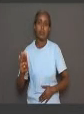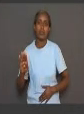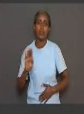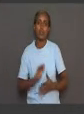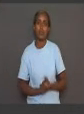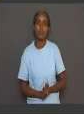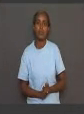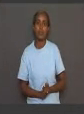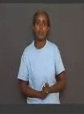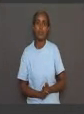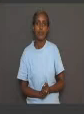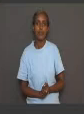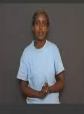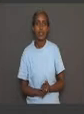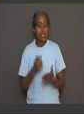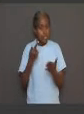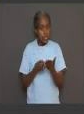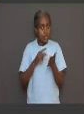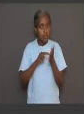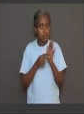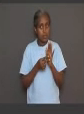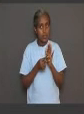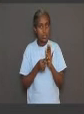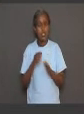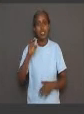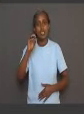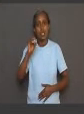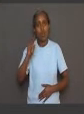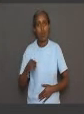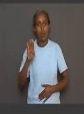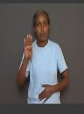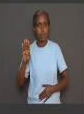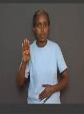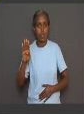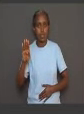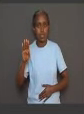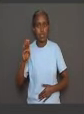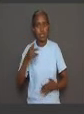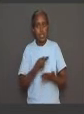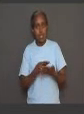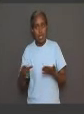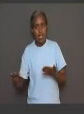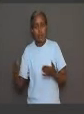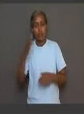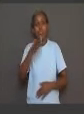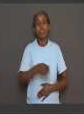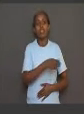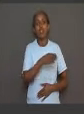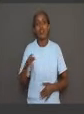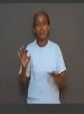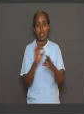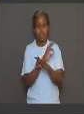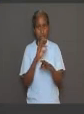b. This means that 0b lies on the graph of